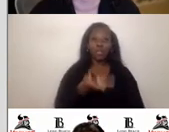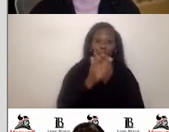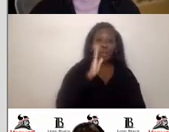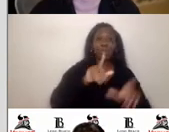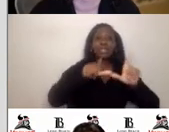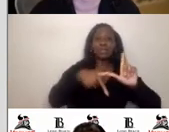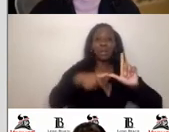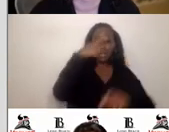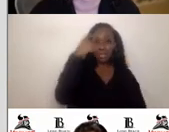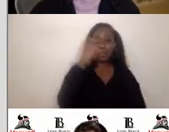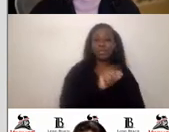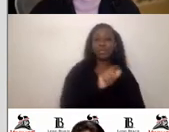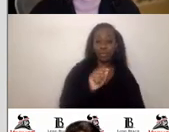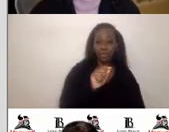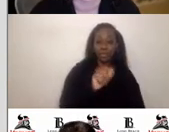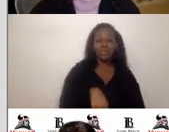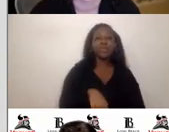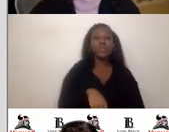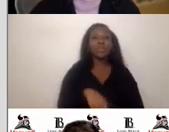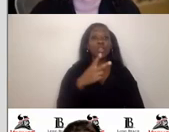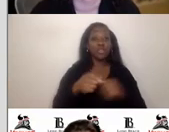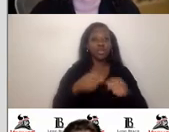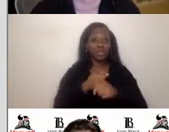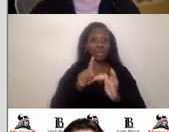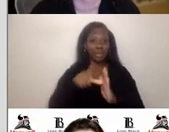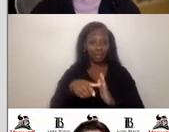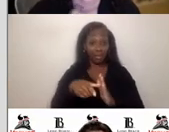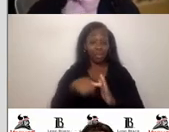December 2022, and then the remaining two years following that in